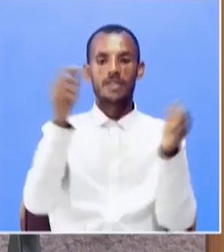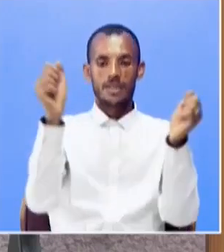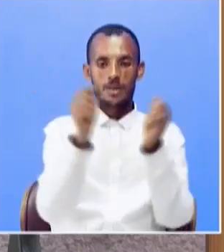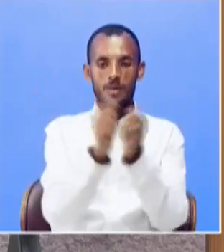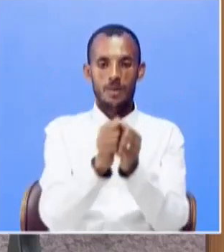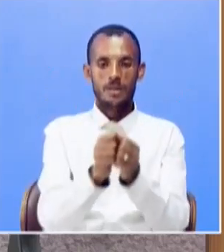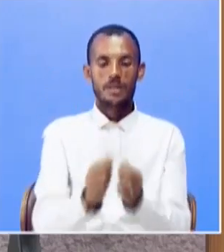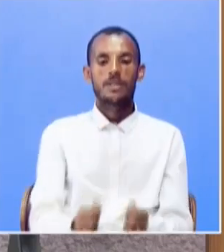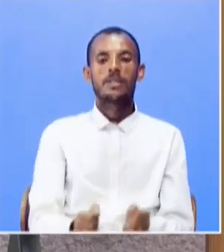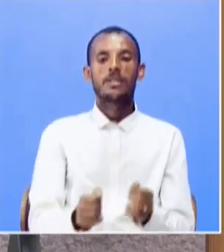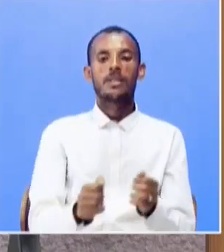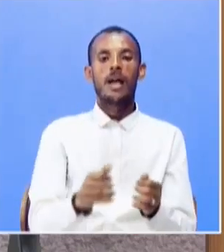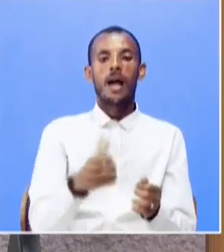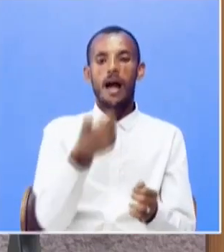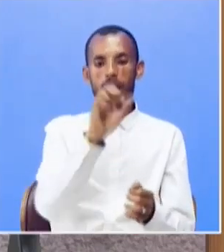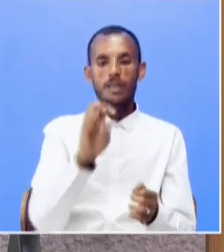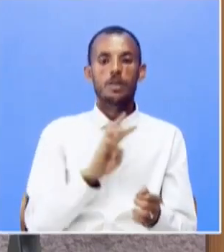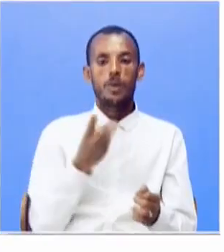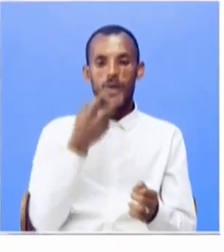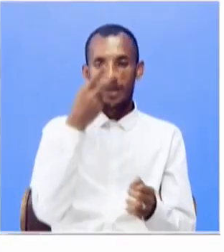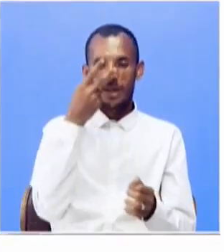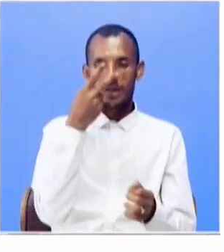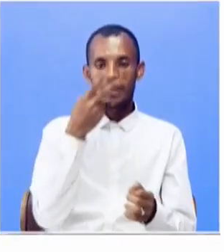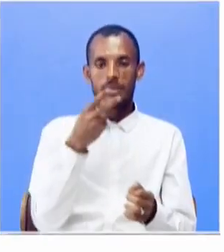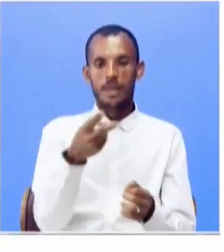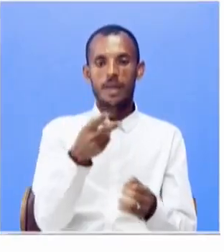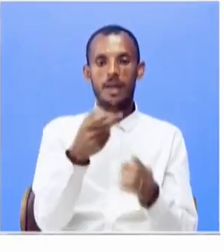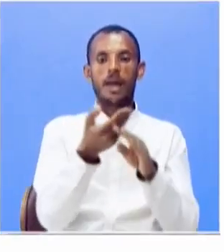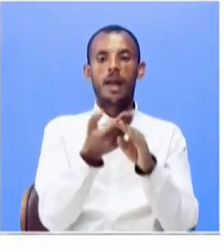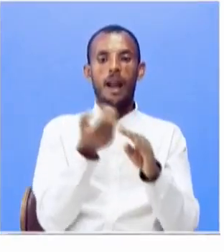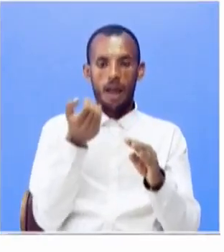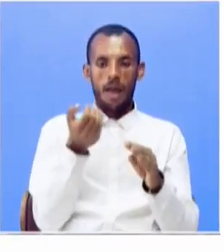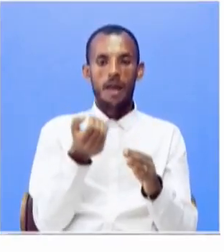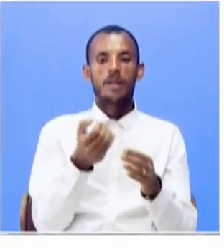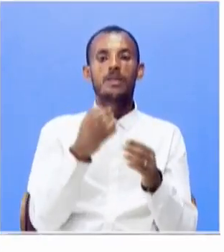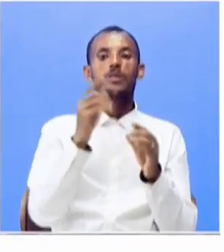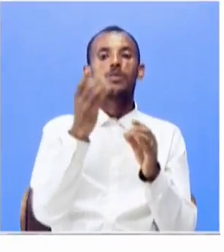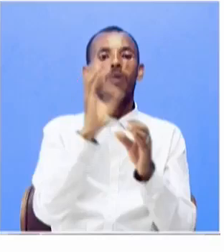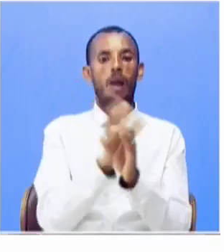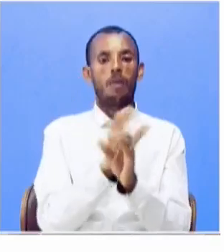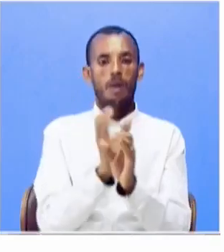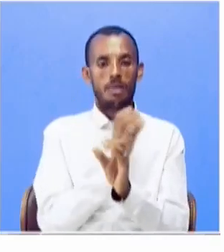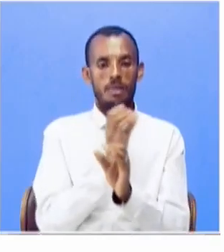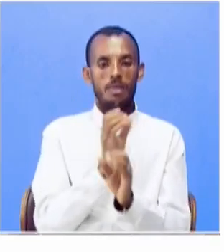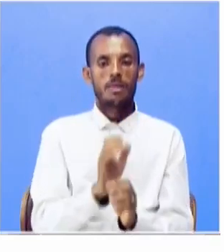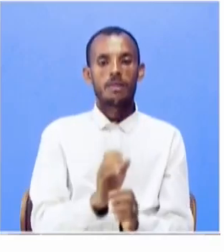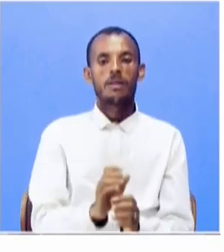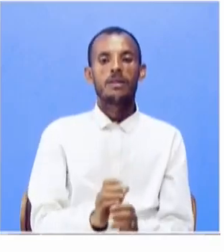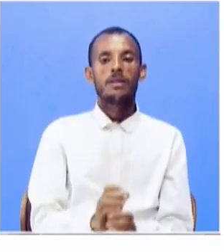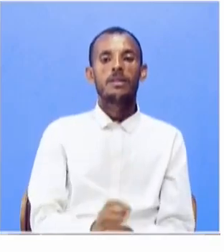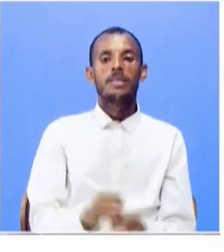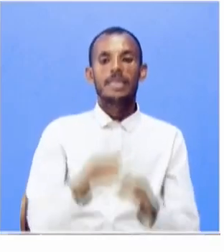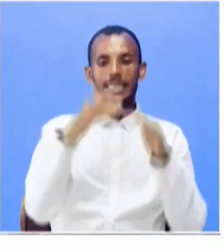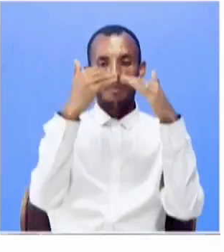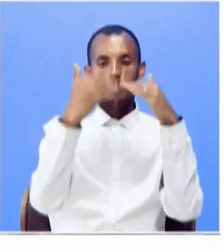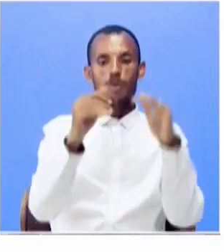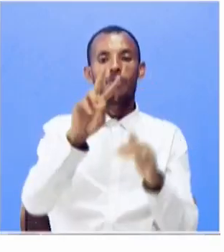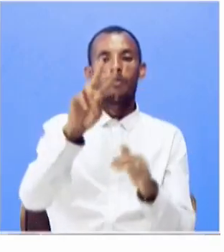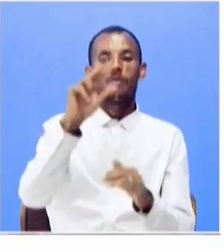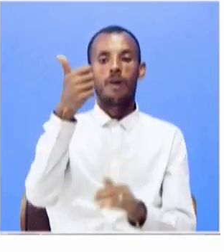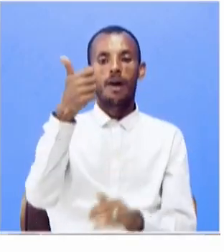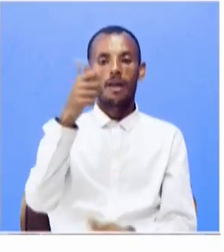together. As I said earlier, to calculate the amount of